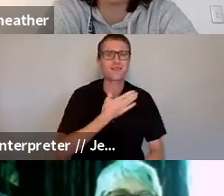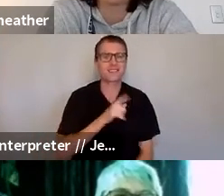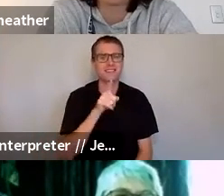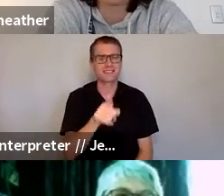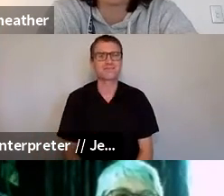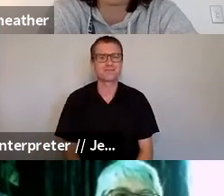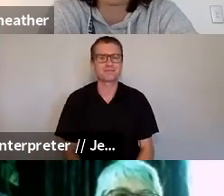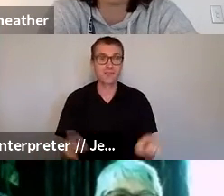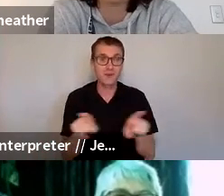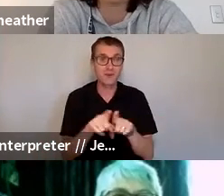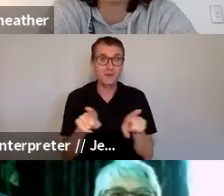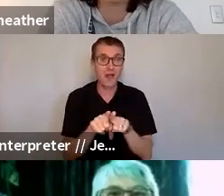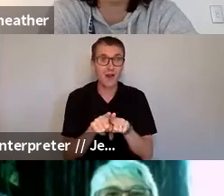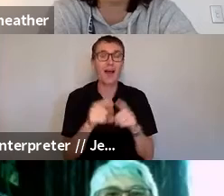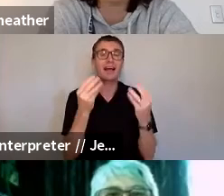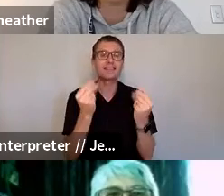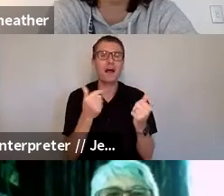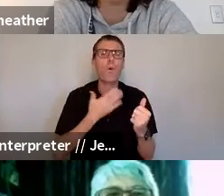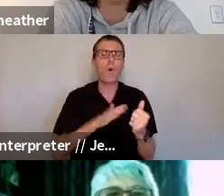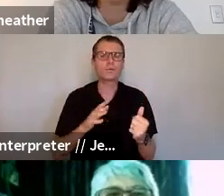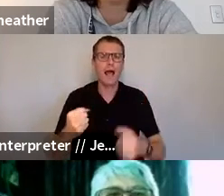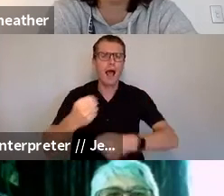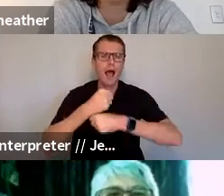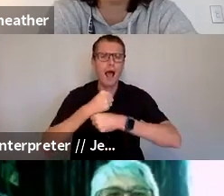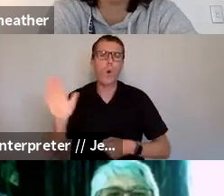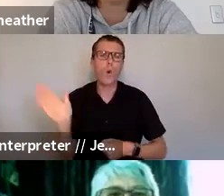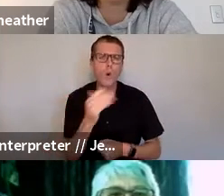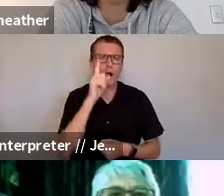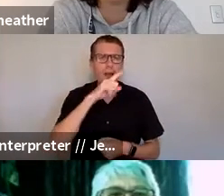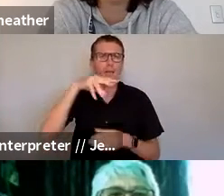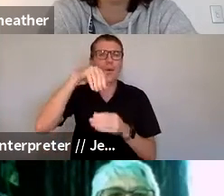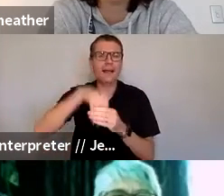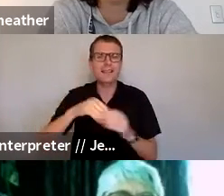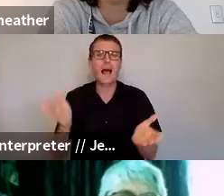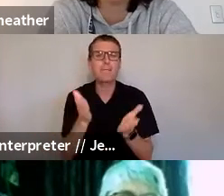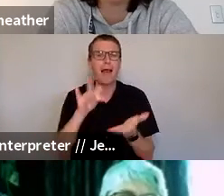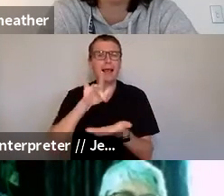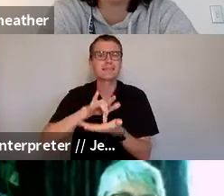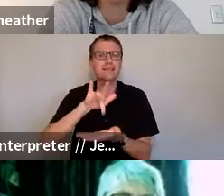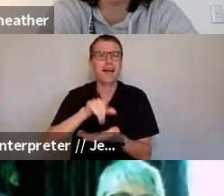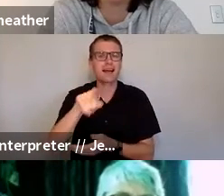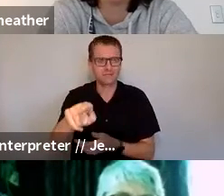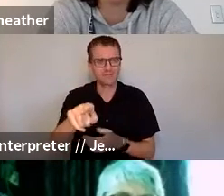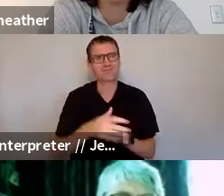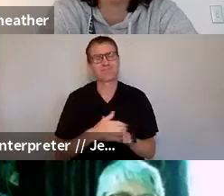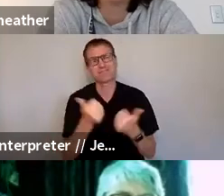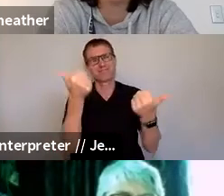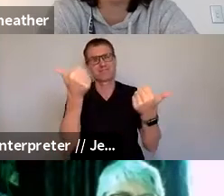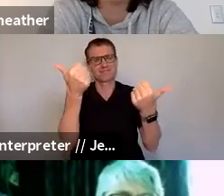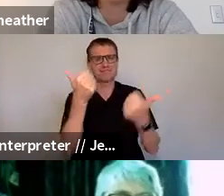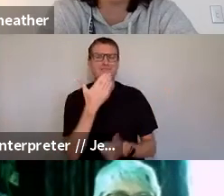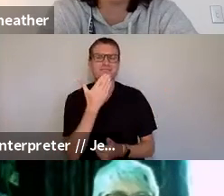Someone saying they want to hug everyone from their play centre. Kia ora, Nicola Owen. Right, here's how we're going to start